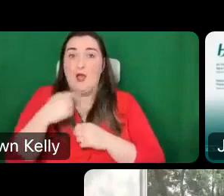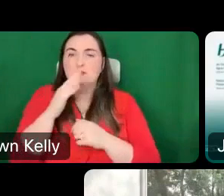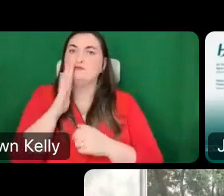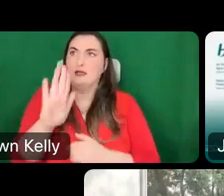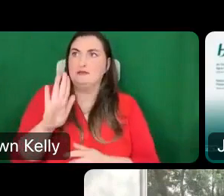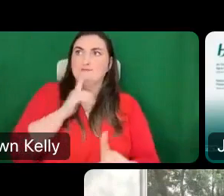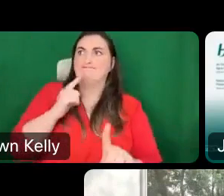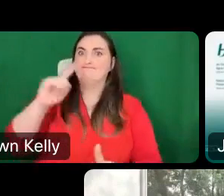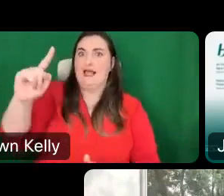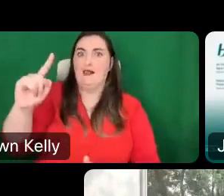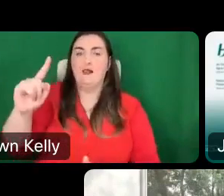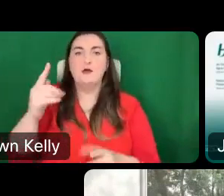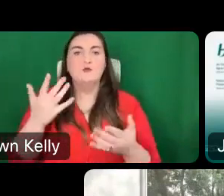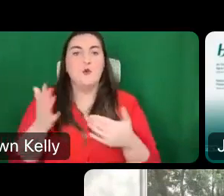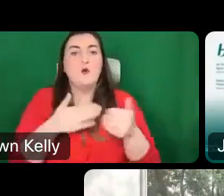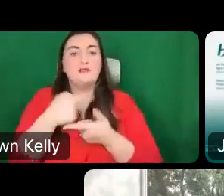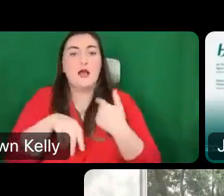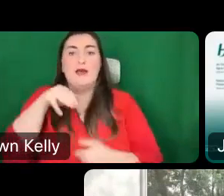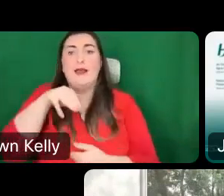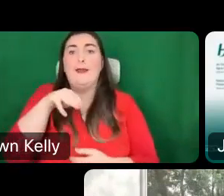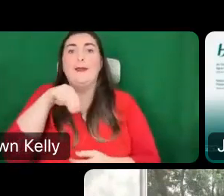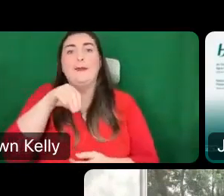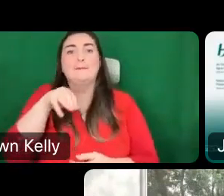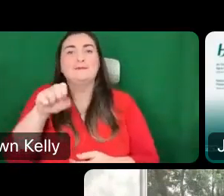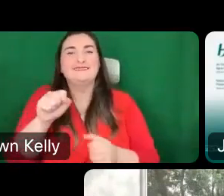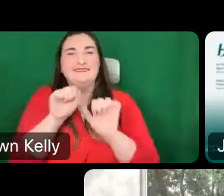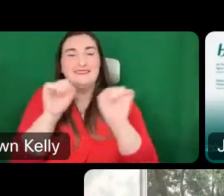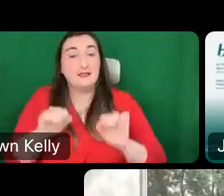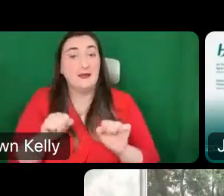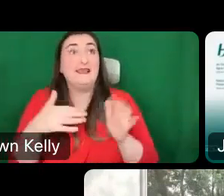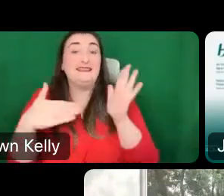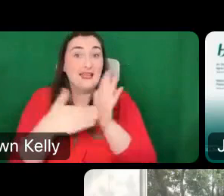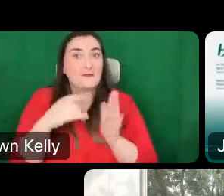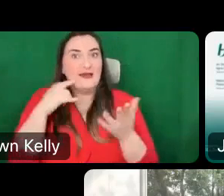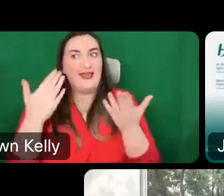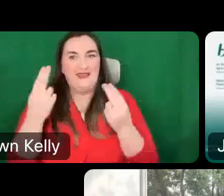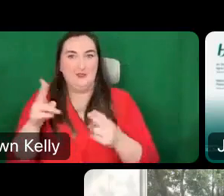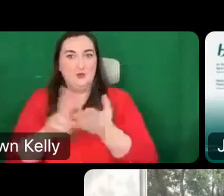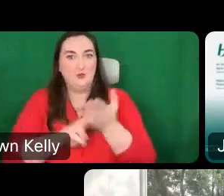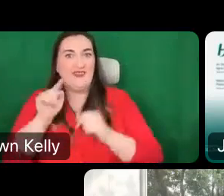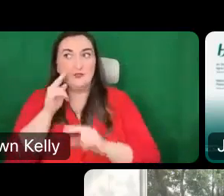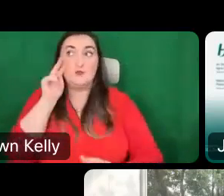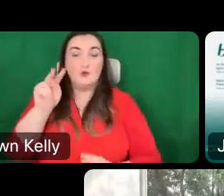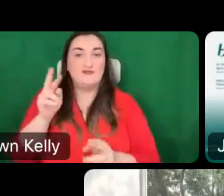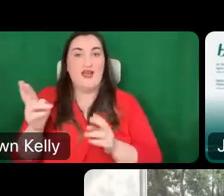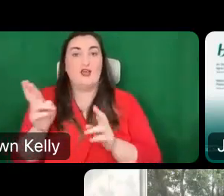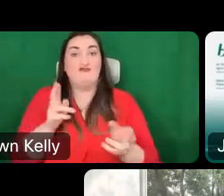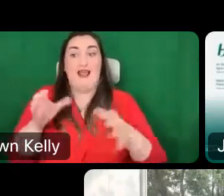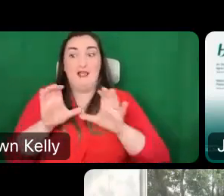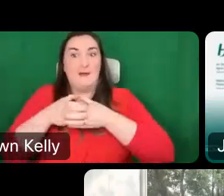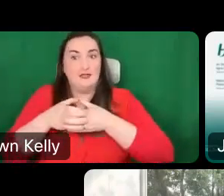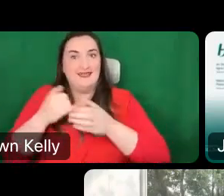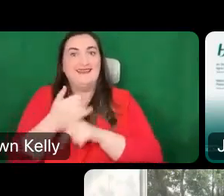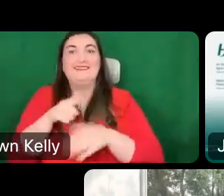the questions, well, our NIM system does a certain amount, but we now need to use the NIM system to notify the regulator within 72